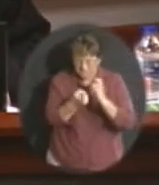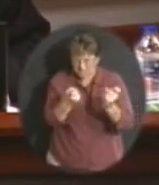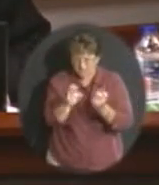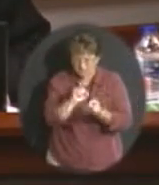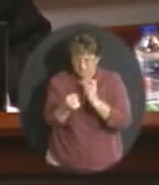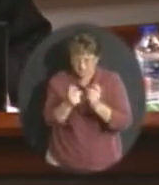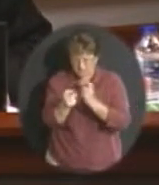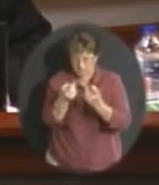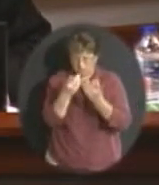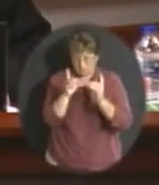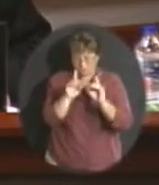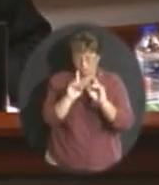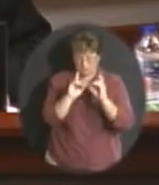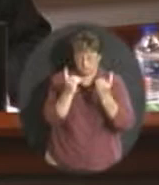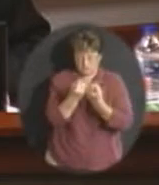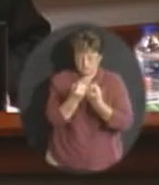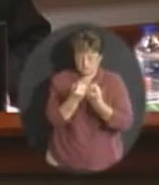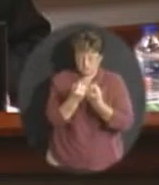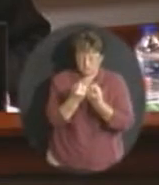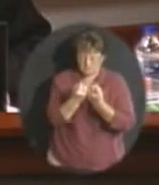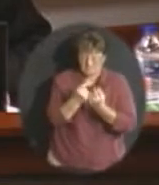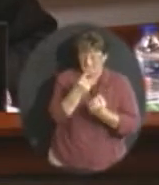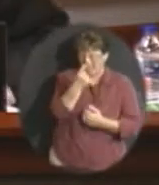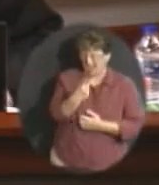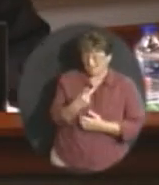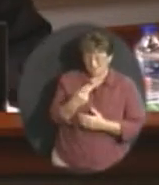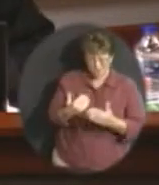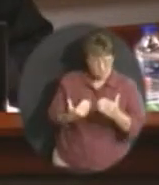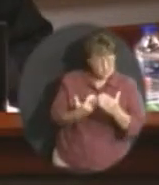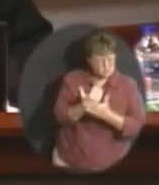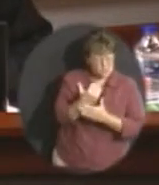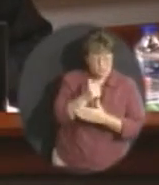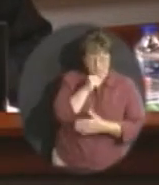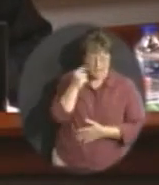of those are unique visitors, so it's not just someone hitting